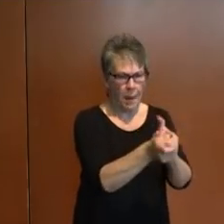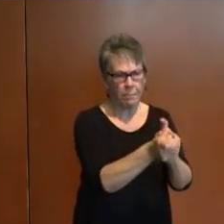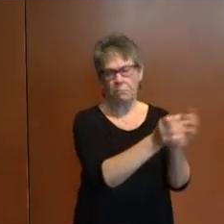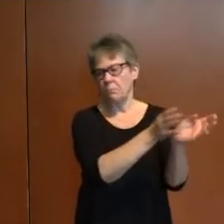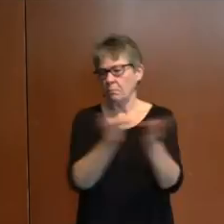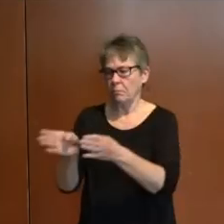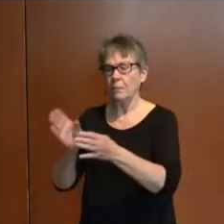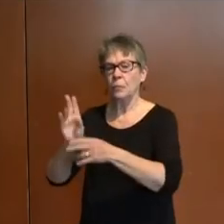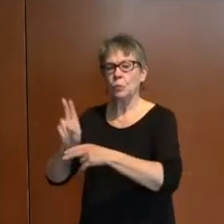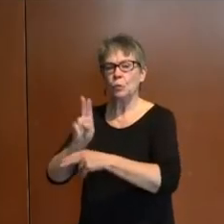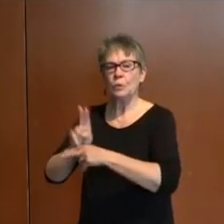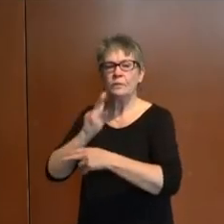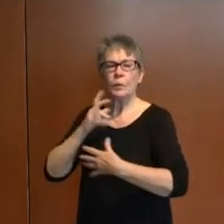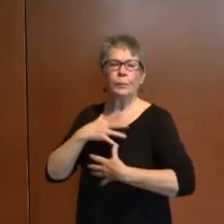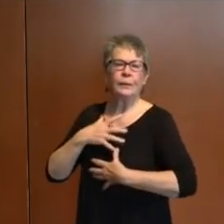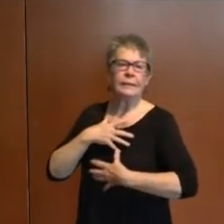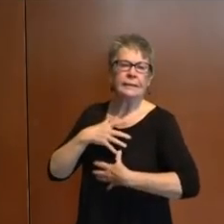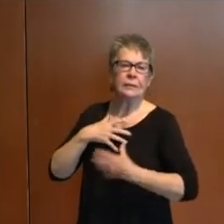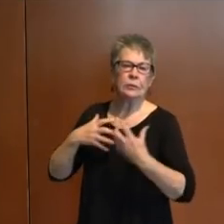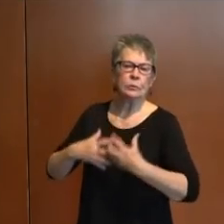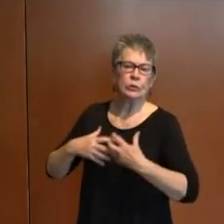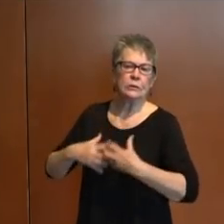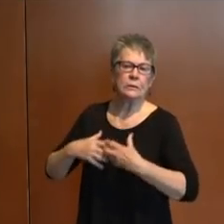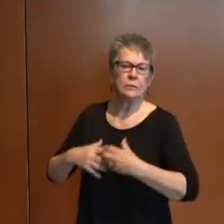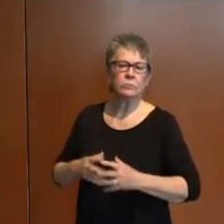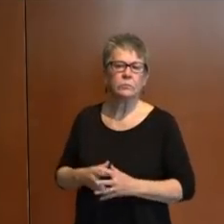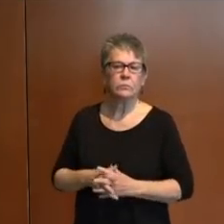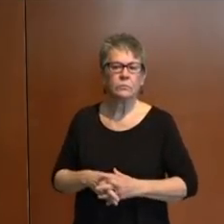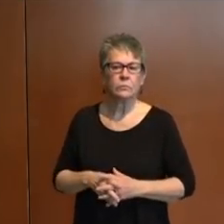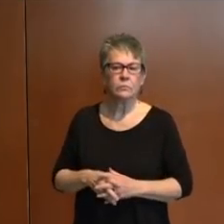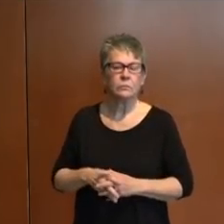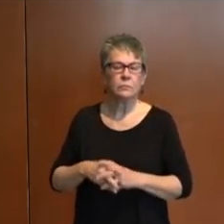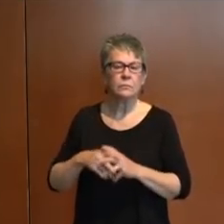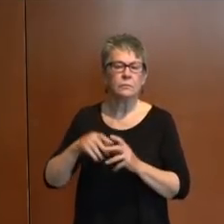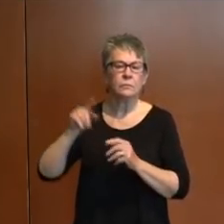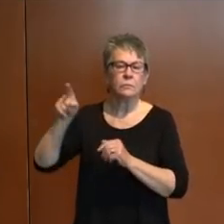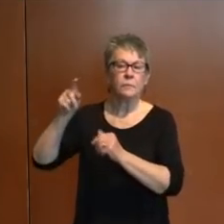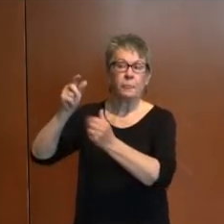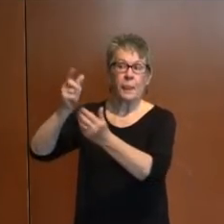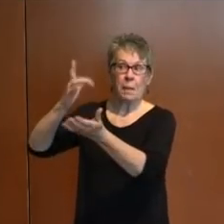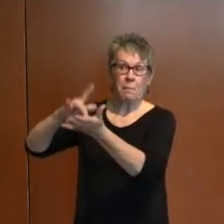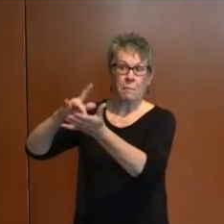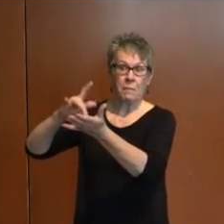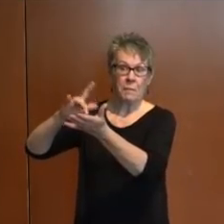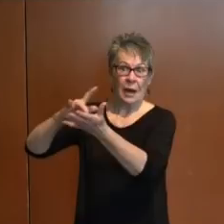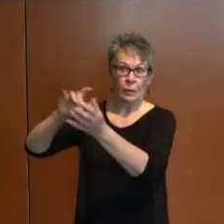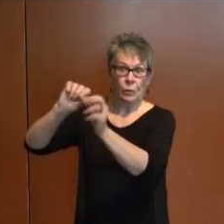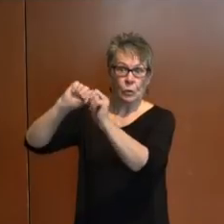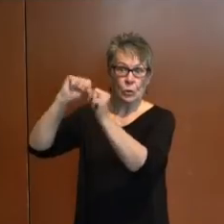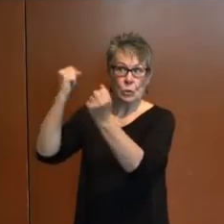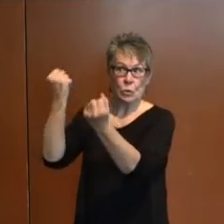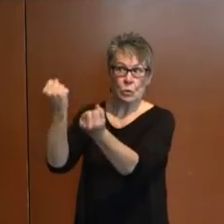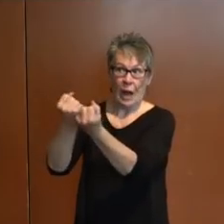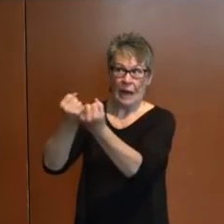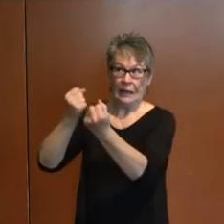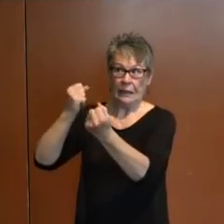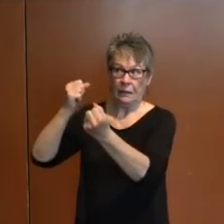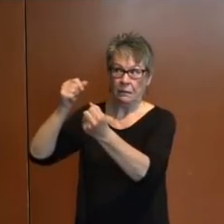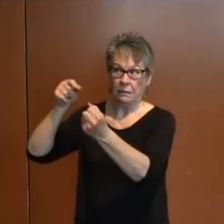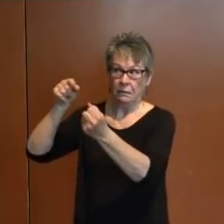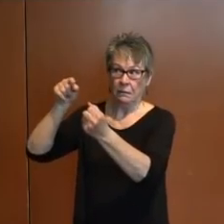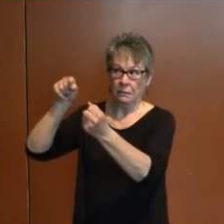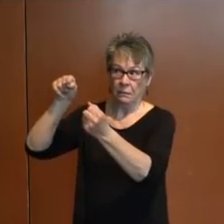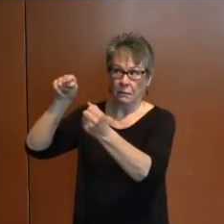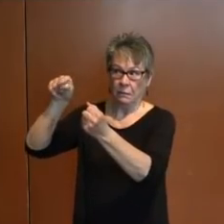a subcommittee at the Medical Society, and through discussion, significant discussion among